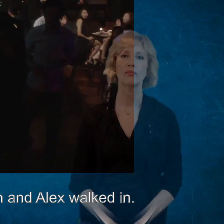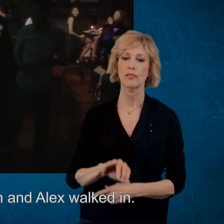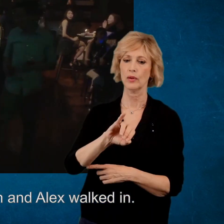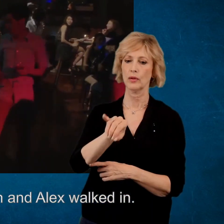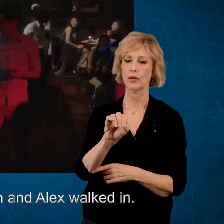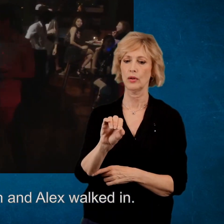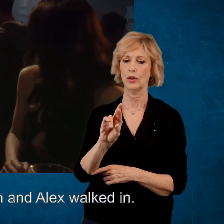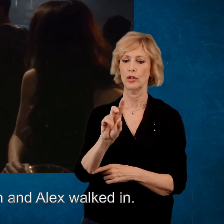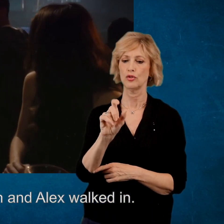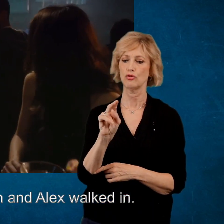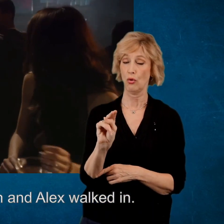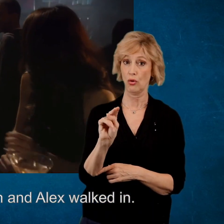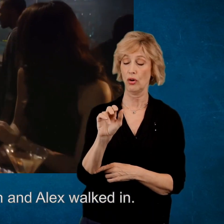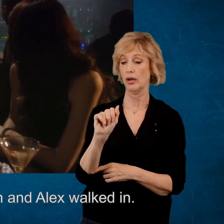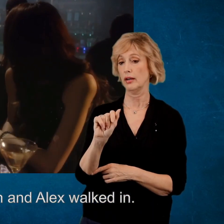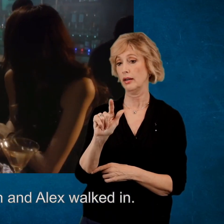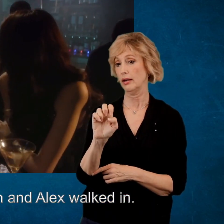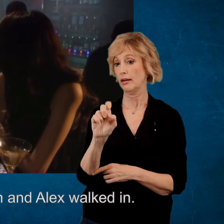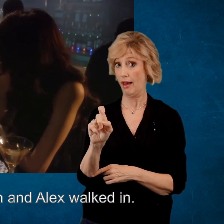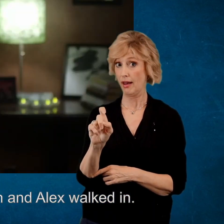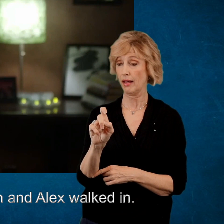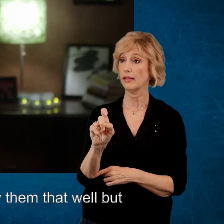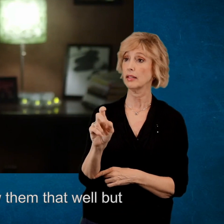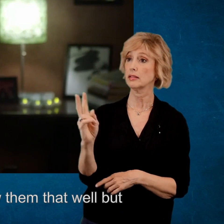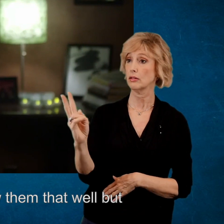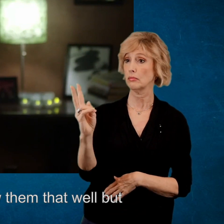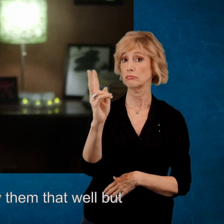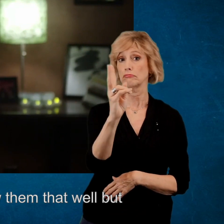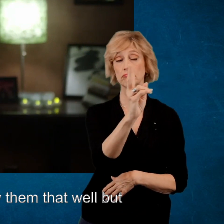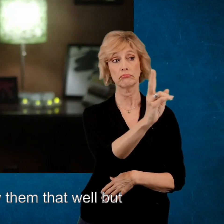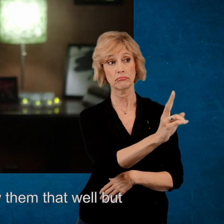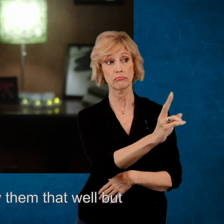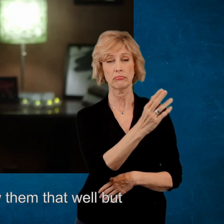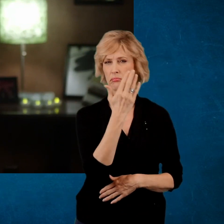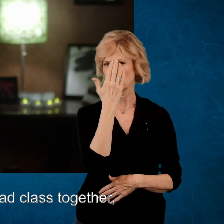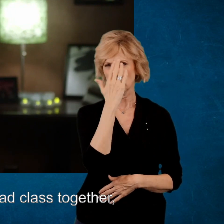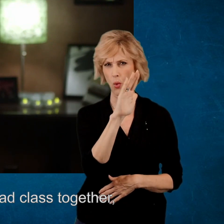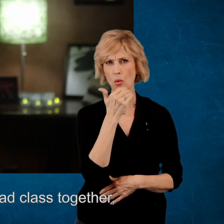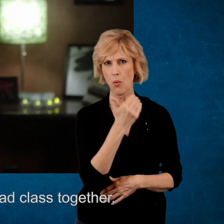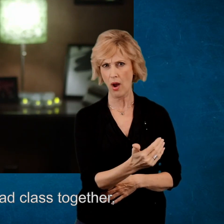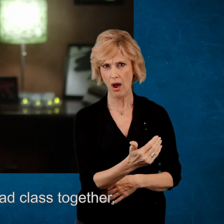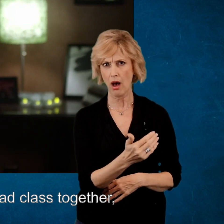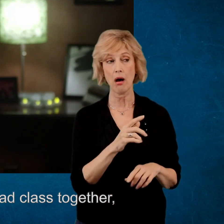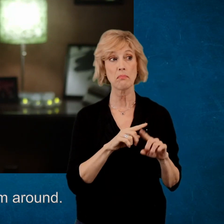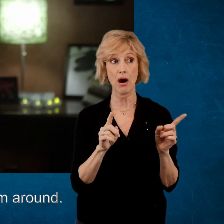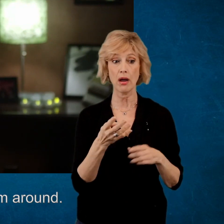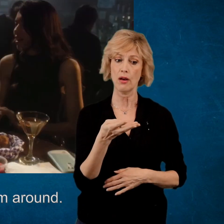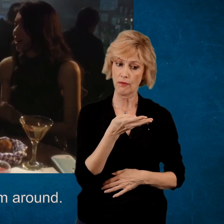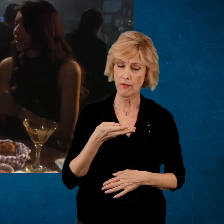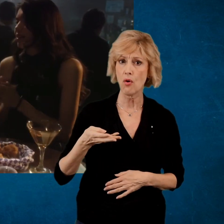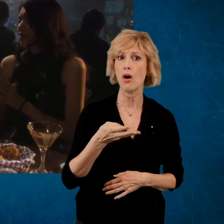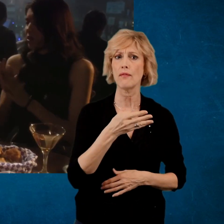Then Jordan and Alex walked in. I really didn't know them that well, but you know, we'd had class together, seen them